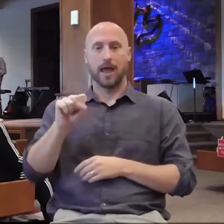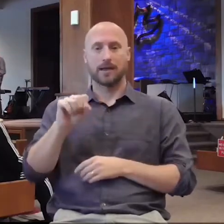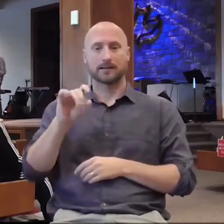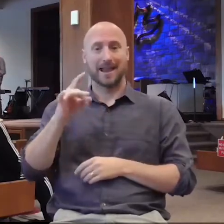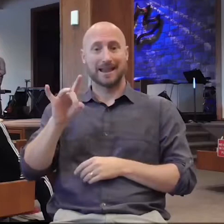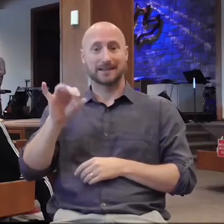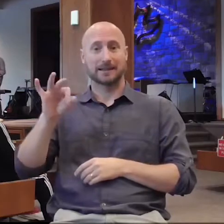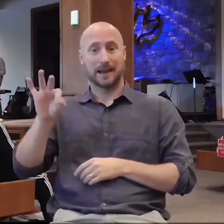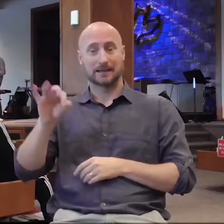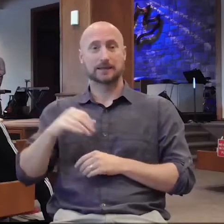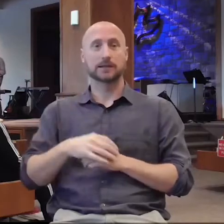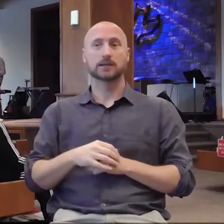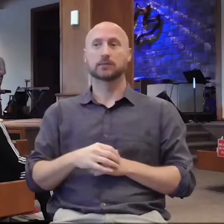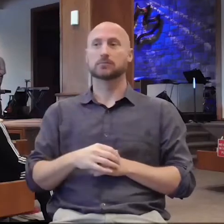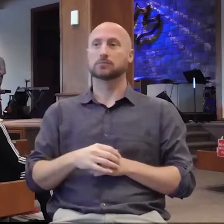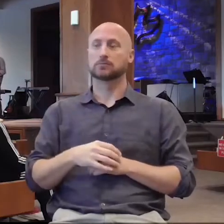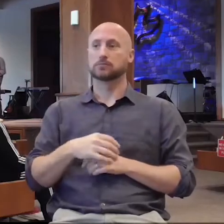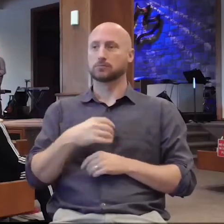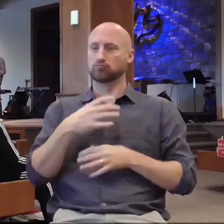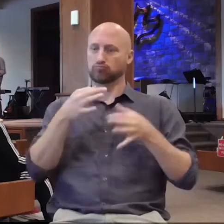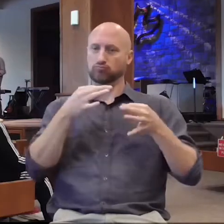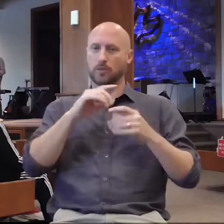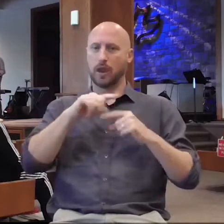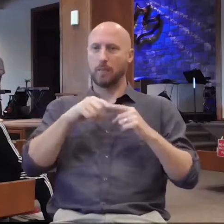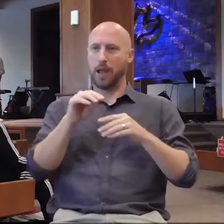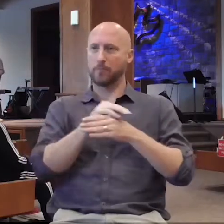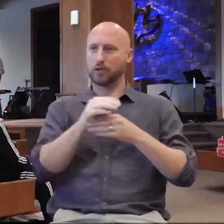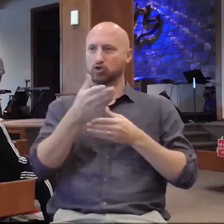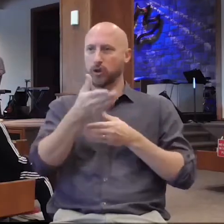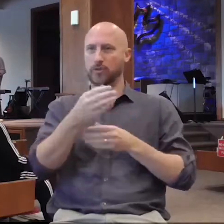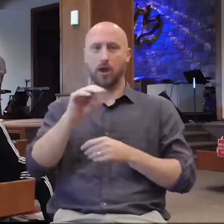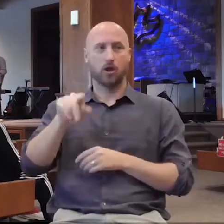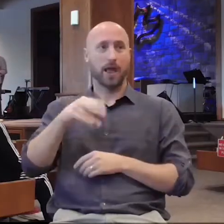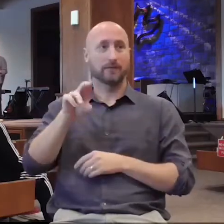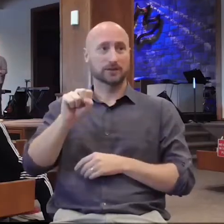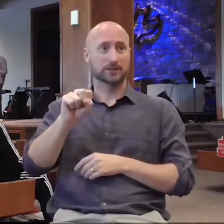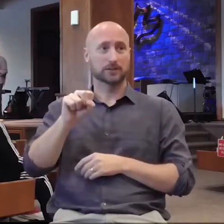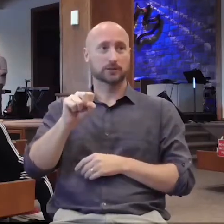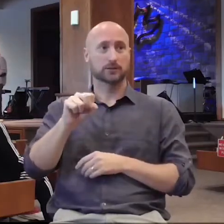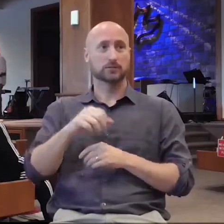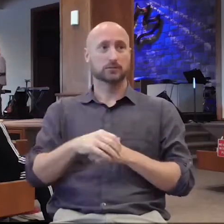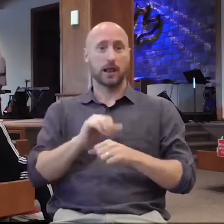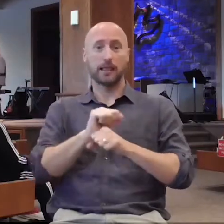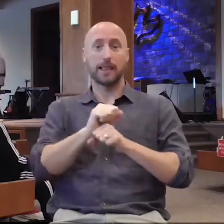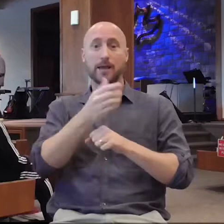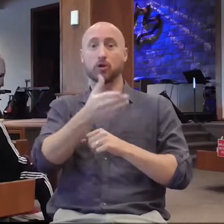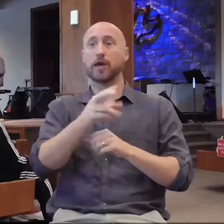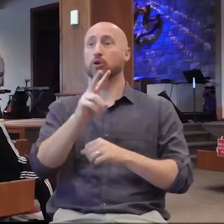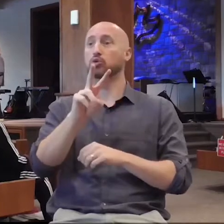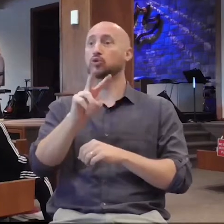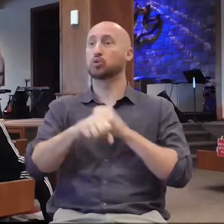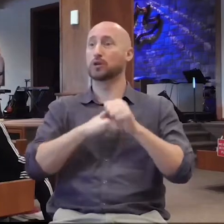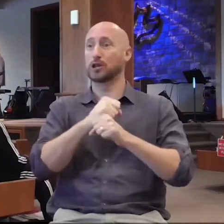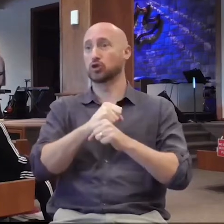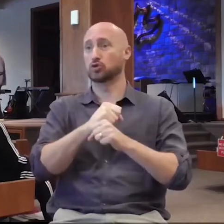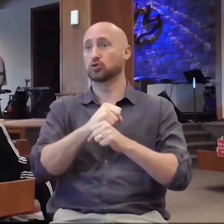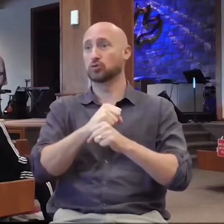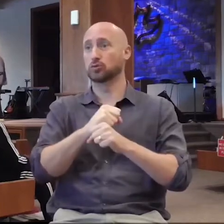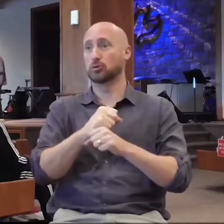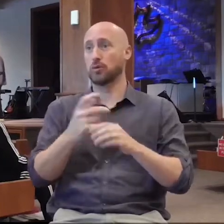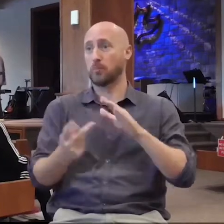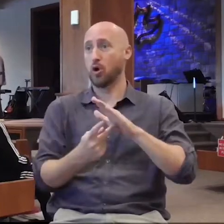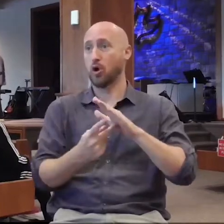Ephesus over 30 years before this. And Paul had come there and labored for 2 years. Remember the school of Tyrannus, and he taught there